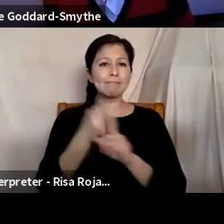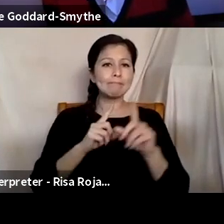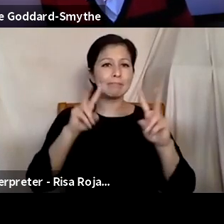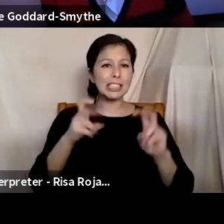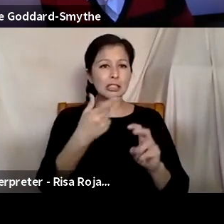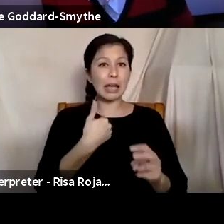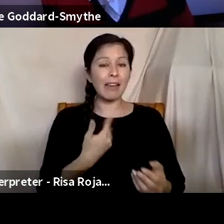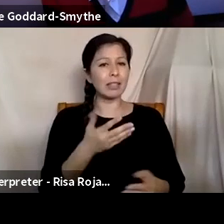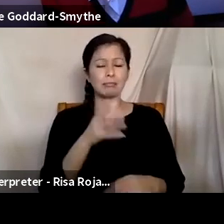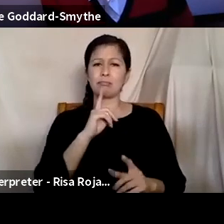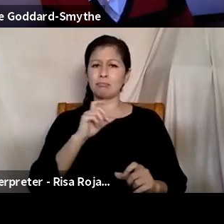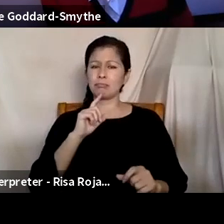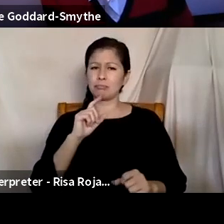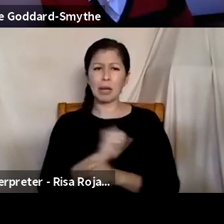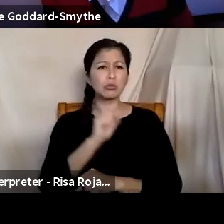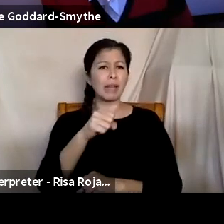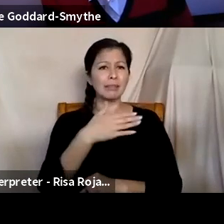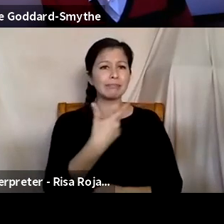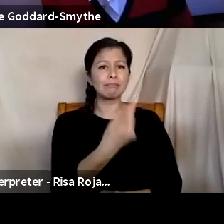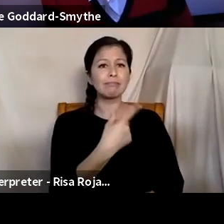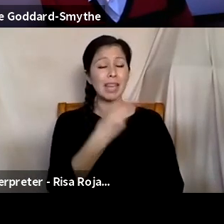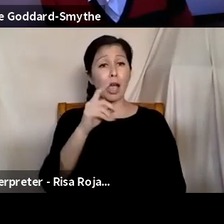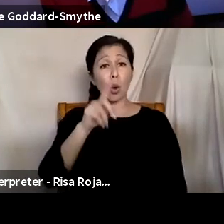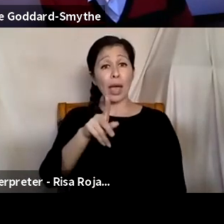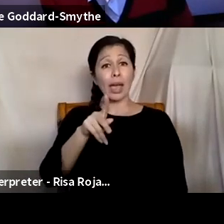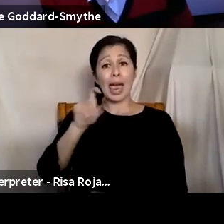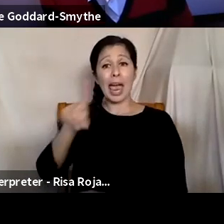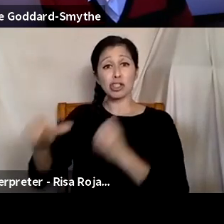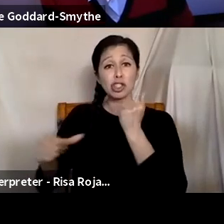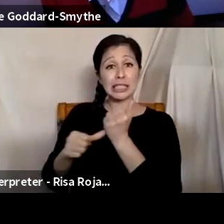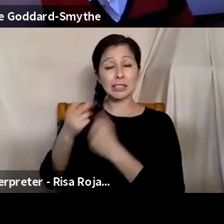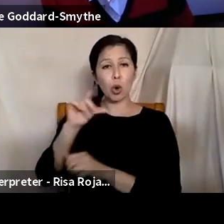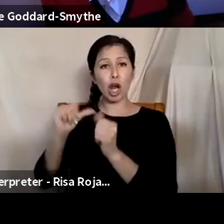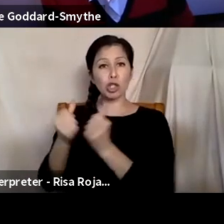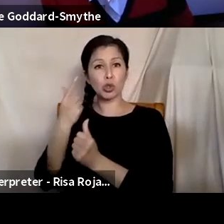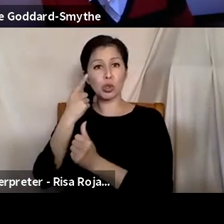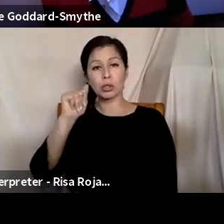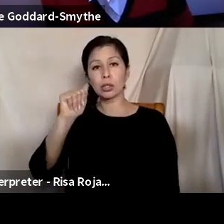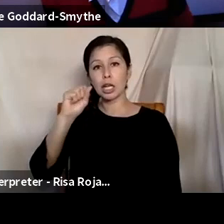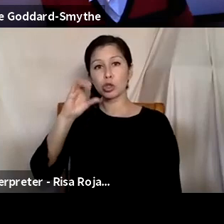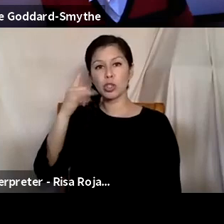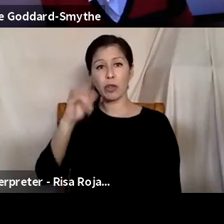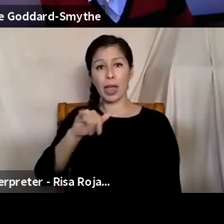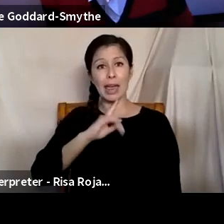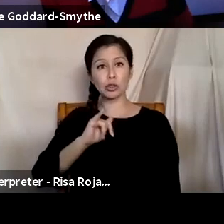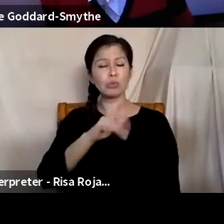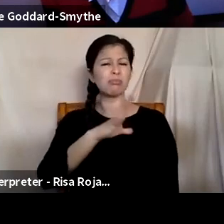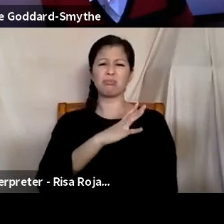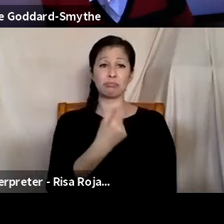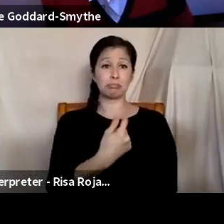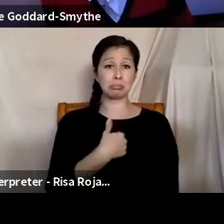might have. Absolutely. And it's okay to ask your associate or your assistant for those answers as well, yeah? Absolutely. Yep,